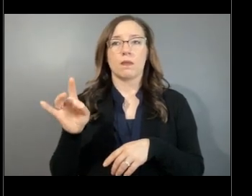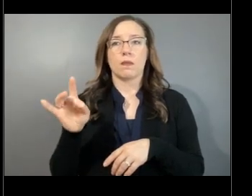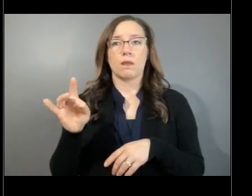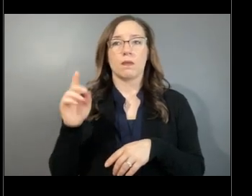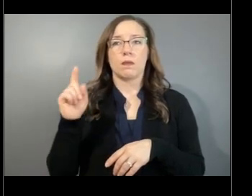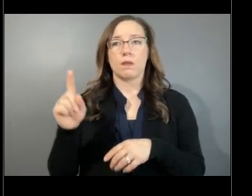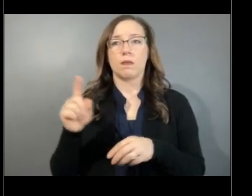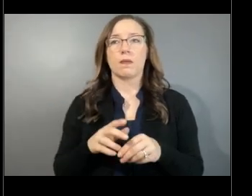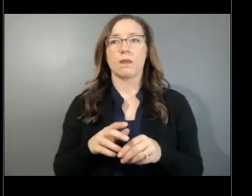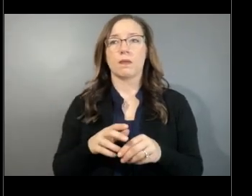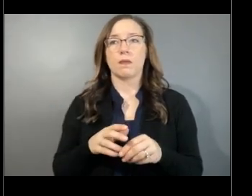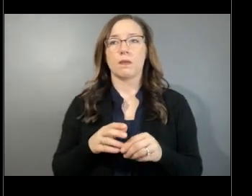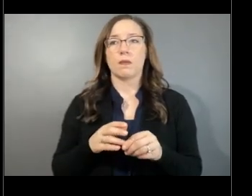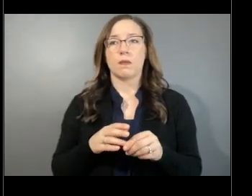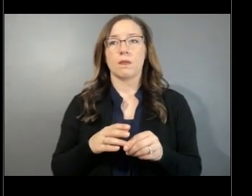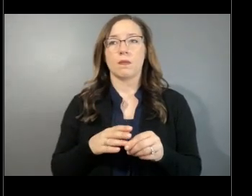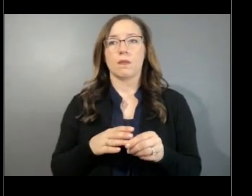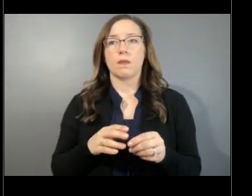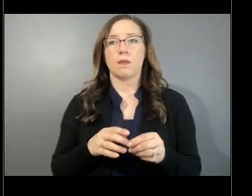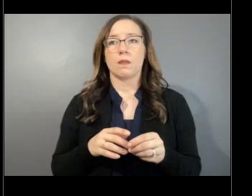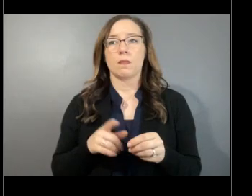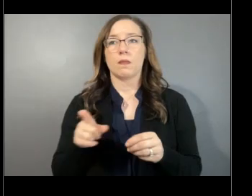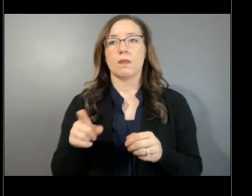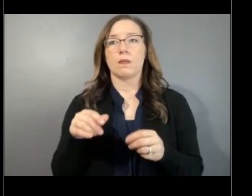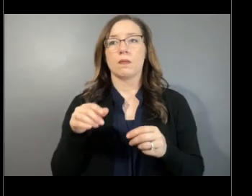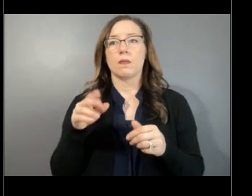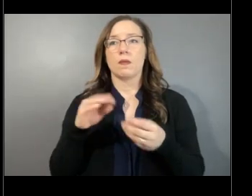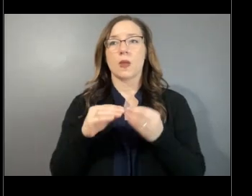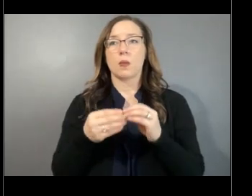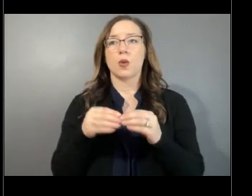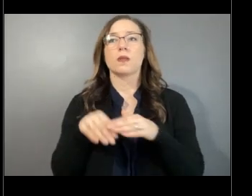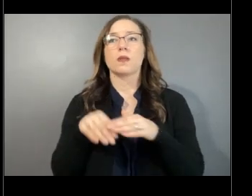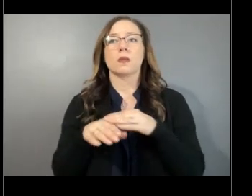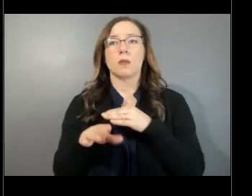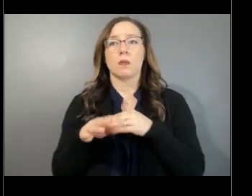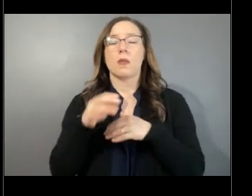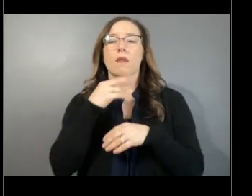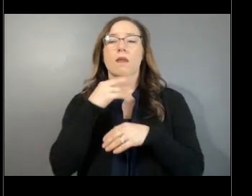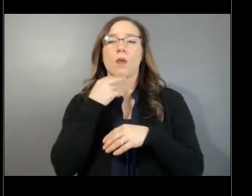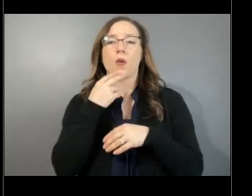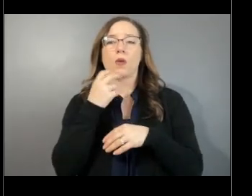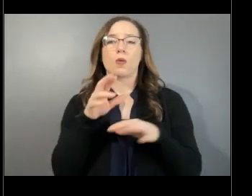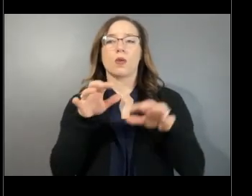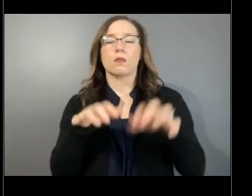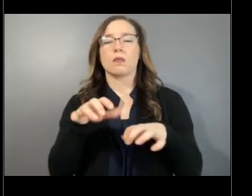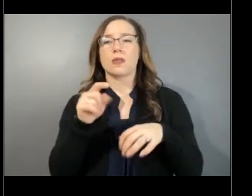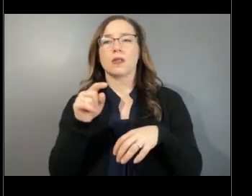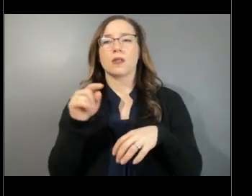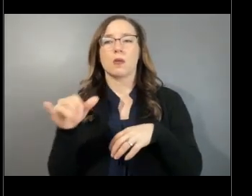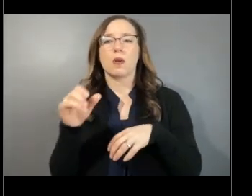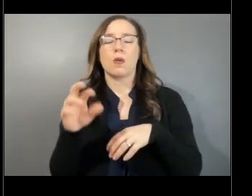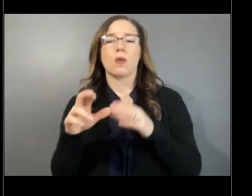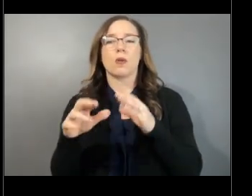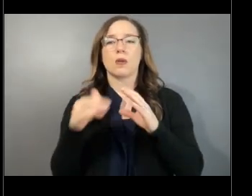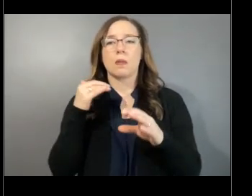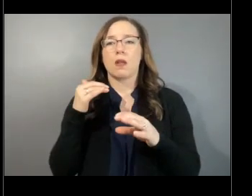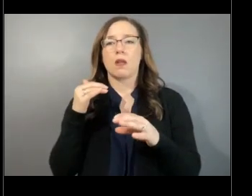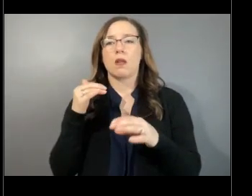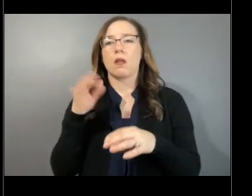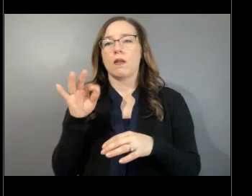888-341-7781. And that number is accessible by voice or teletypewriter. Or you can email us